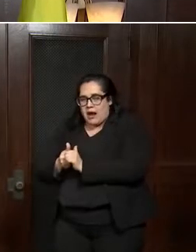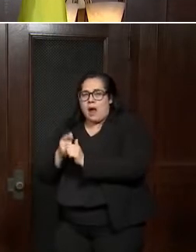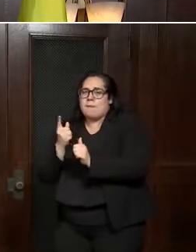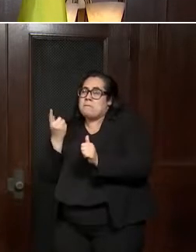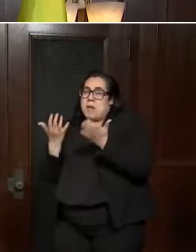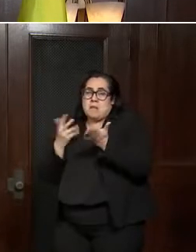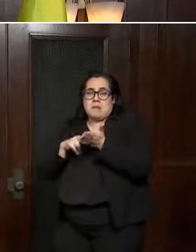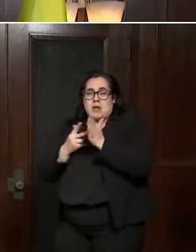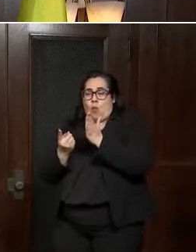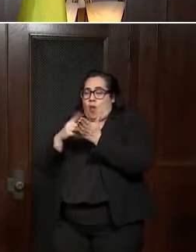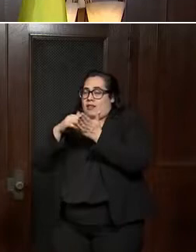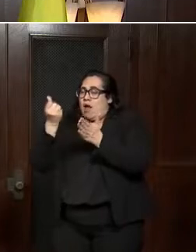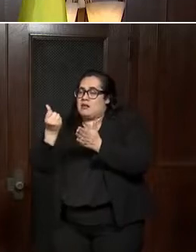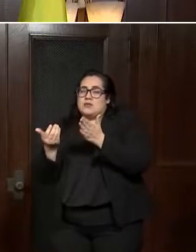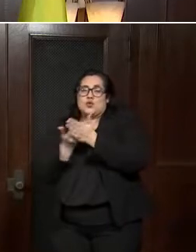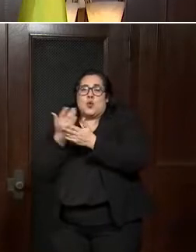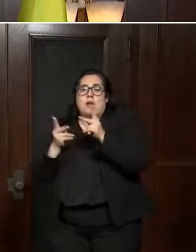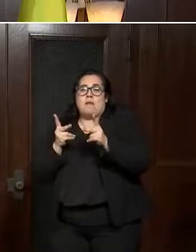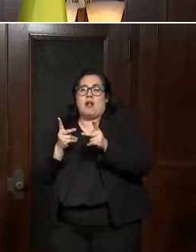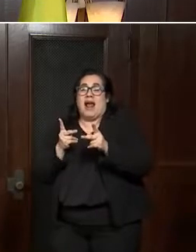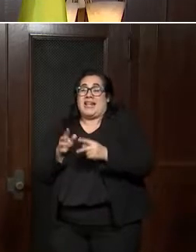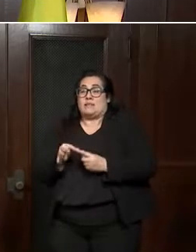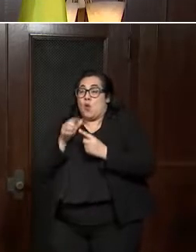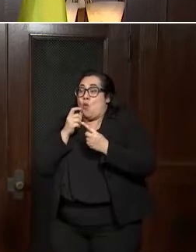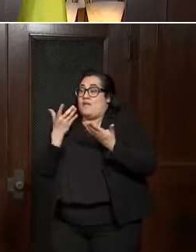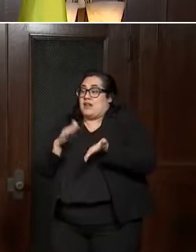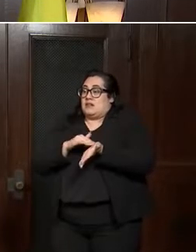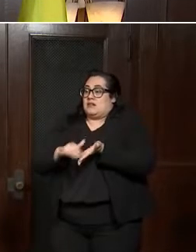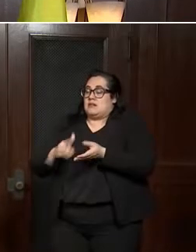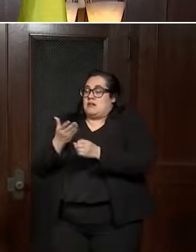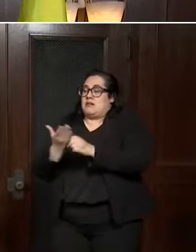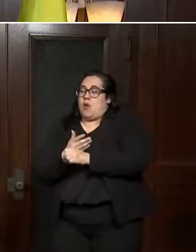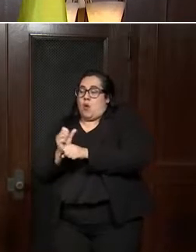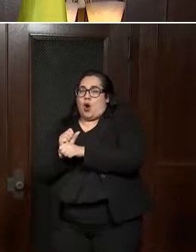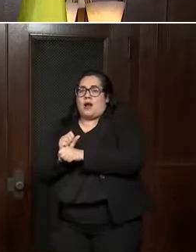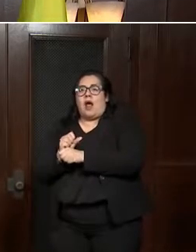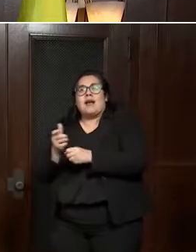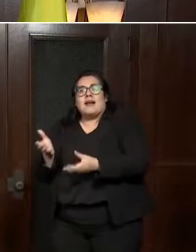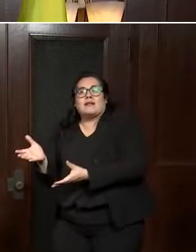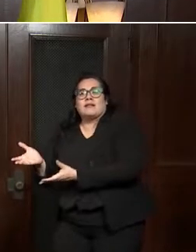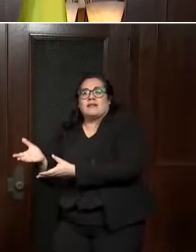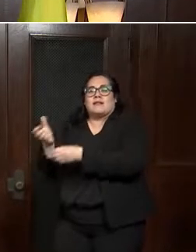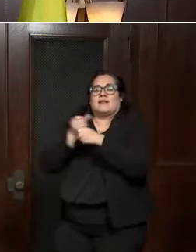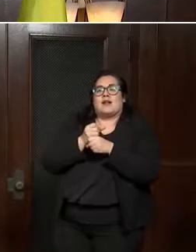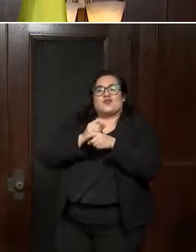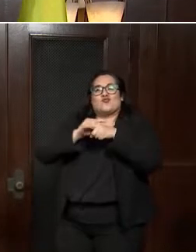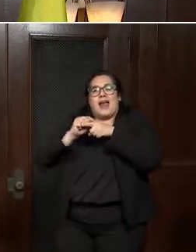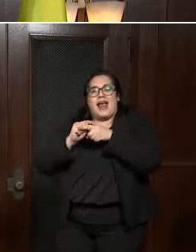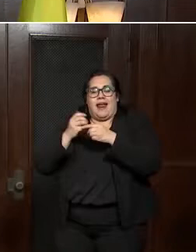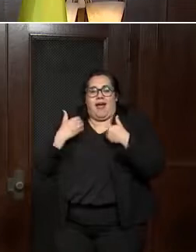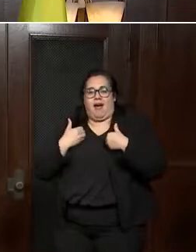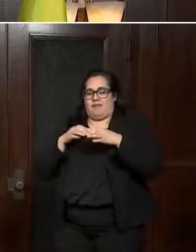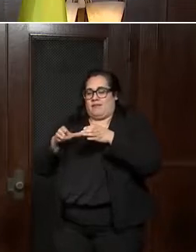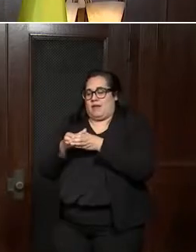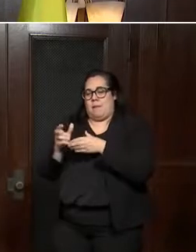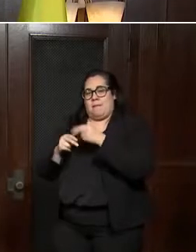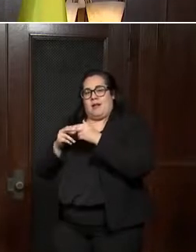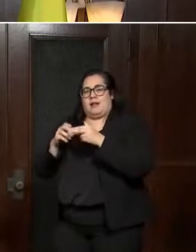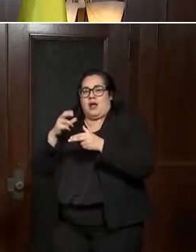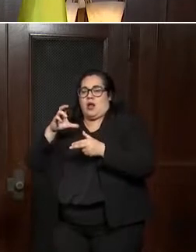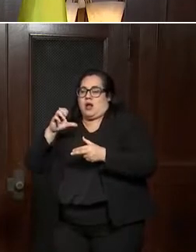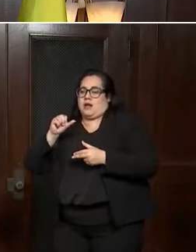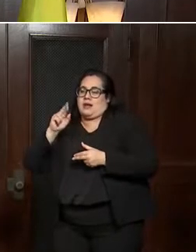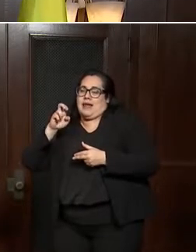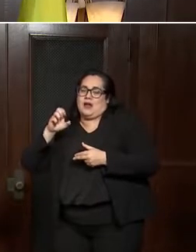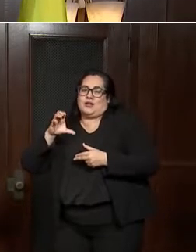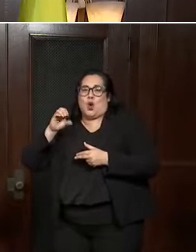of new people, and especially some of those that are out of work would be great to train, to have a kind of CARES core, as I've mentioned, to get out there and to